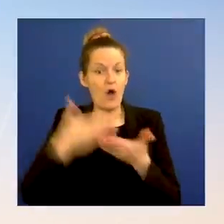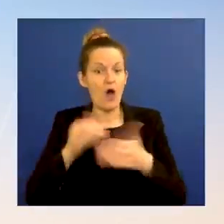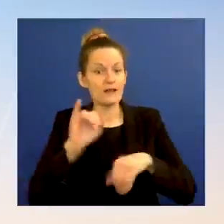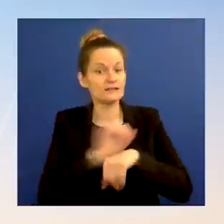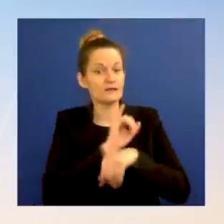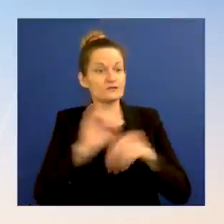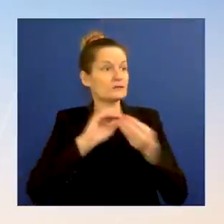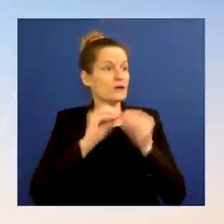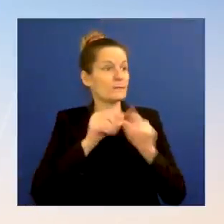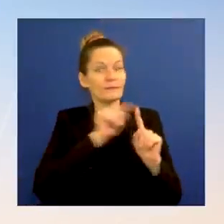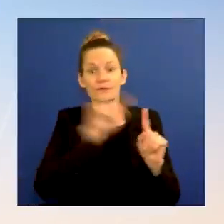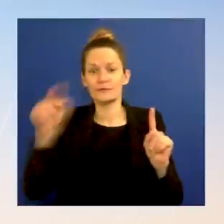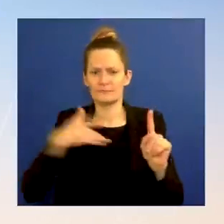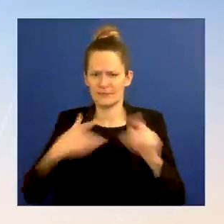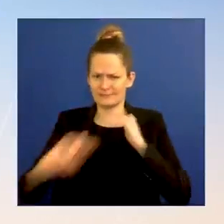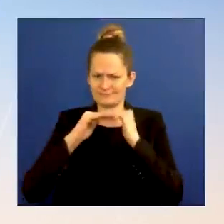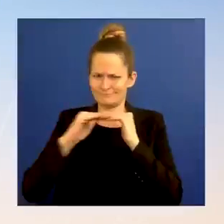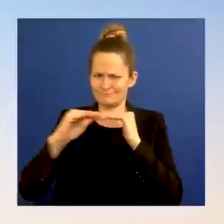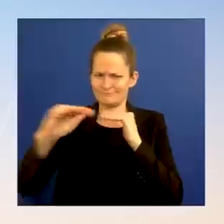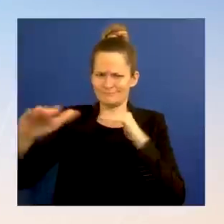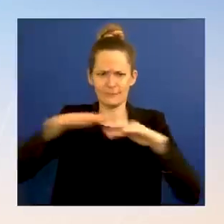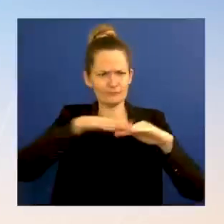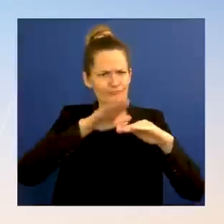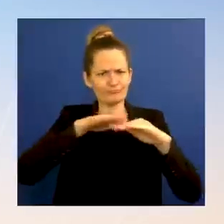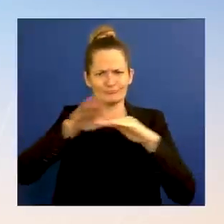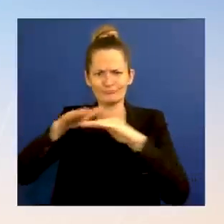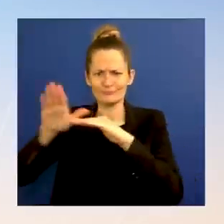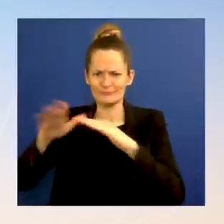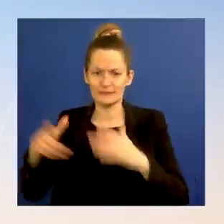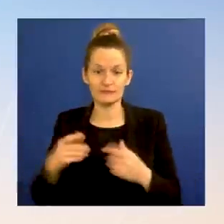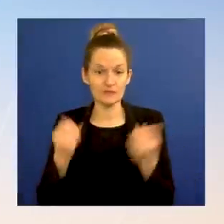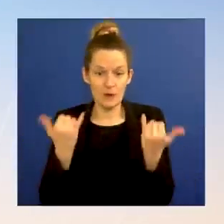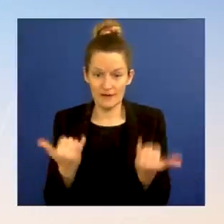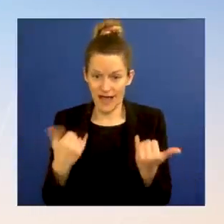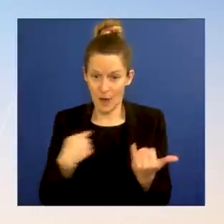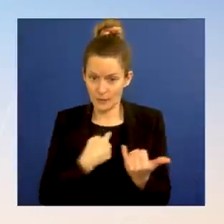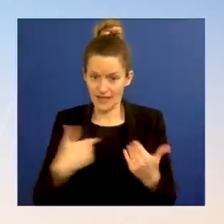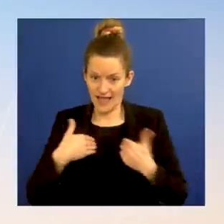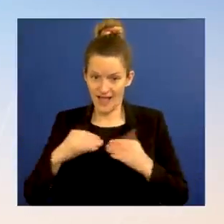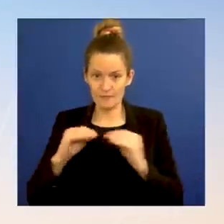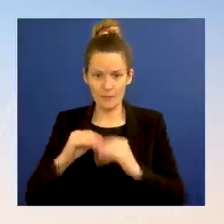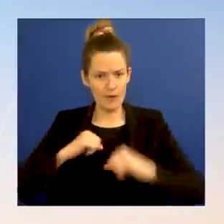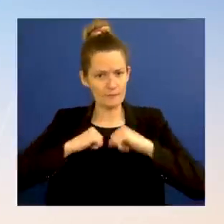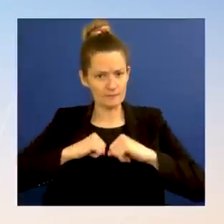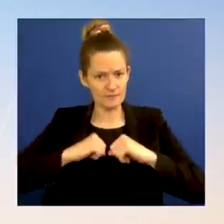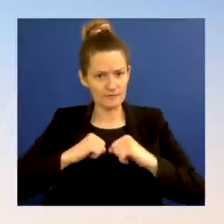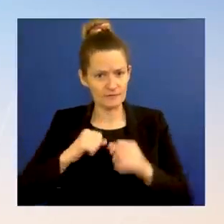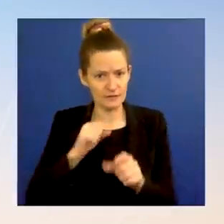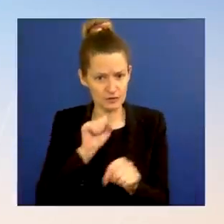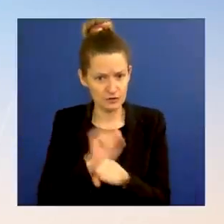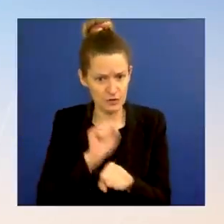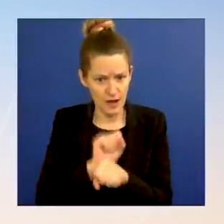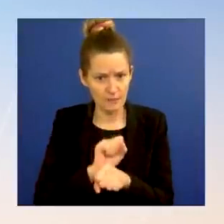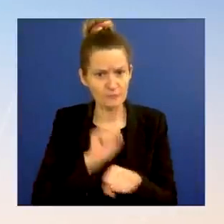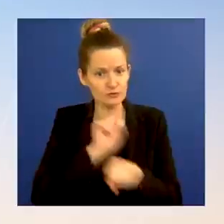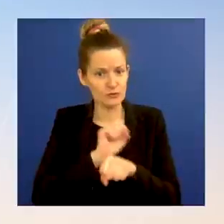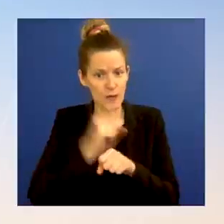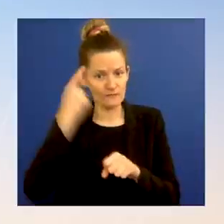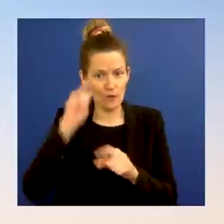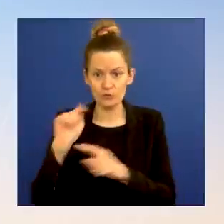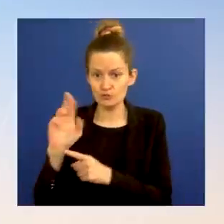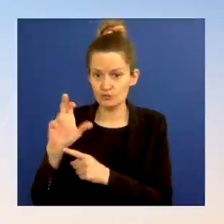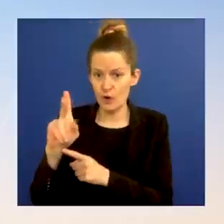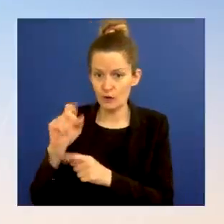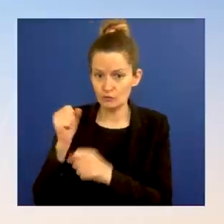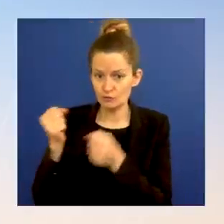more manufacturing and trucking jobs than any year since 1994. While the care industry is still behind the overall labor market